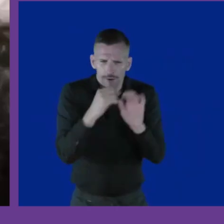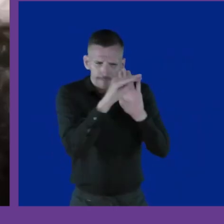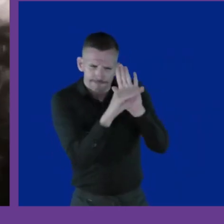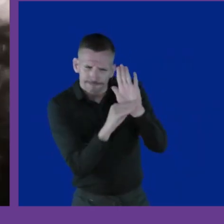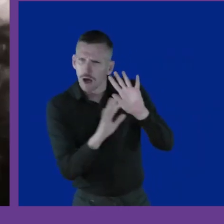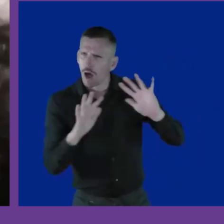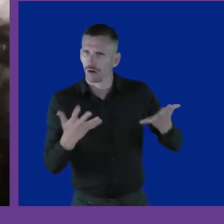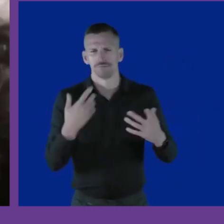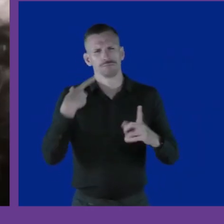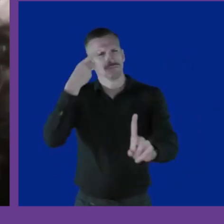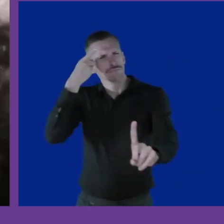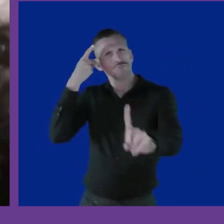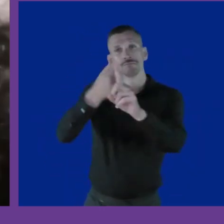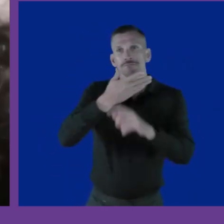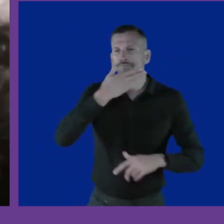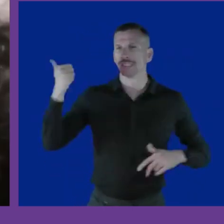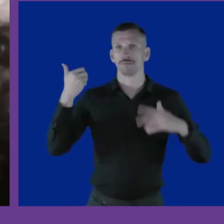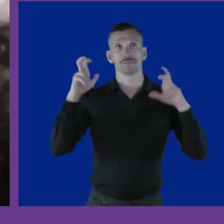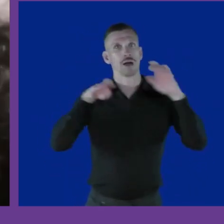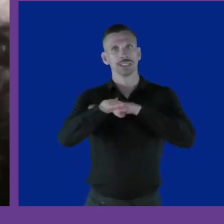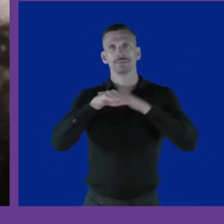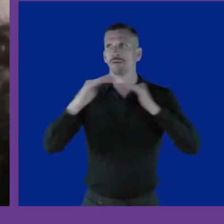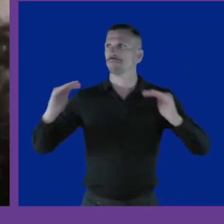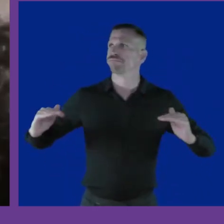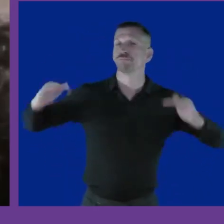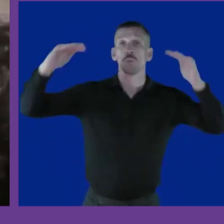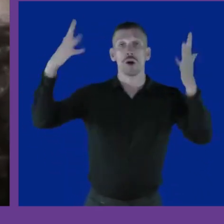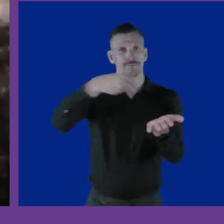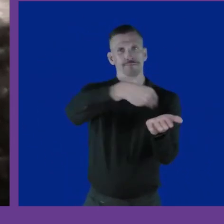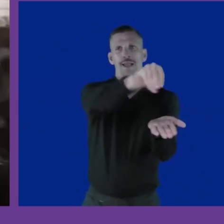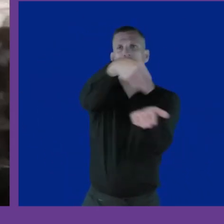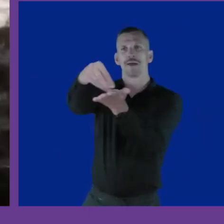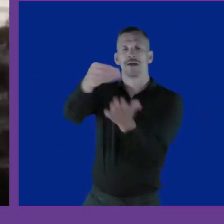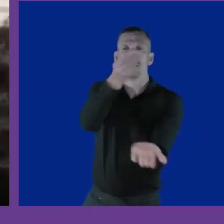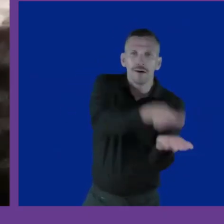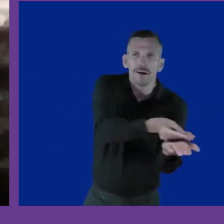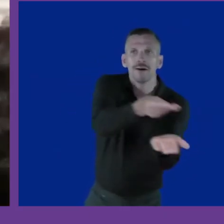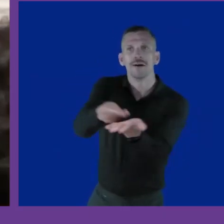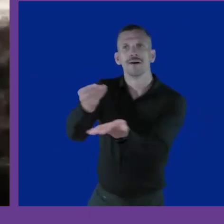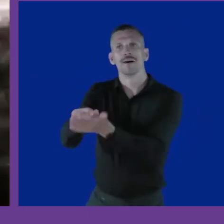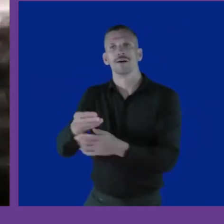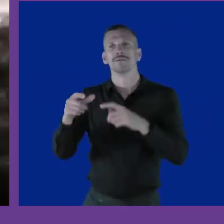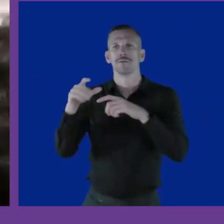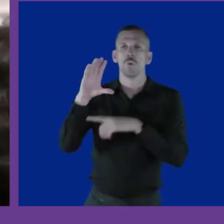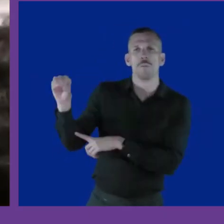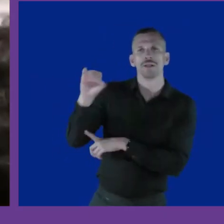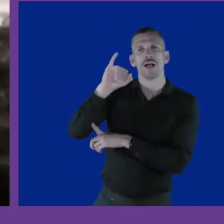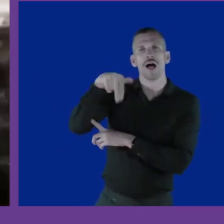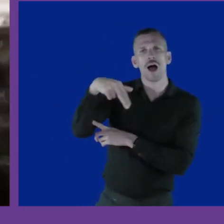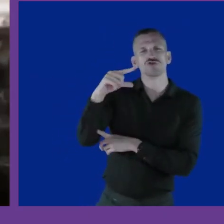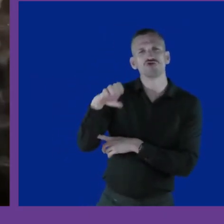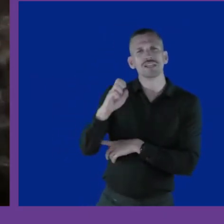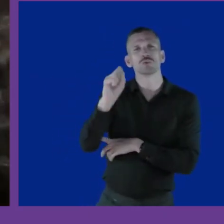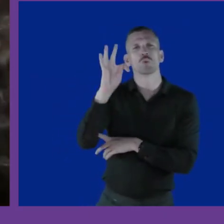and we work with actually with Ingenico, Verifone, and some other manufacturers. And